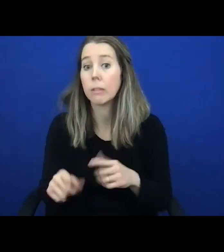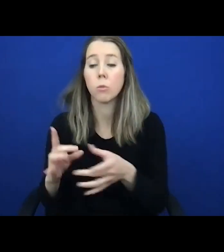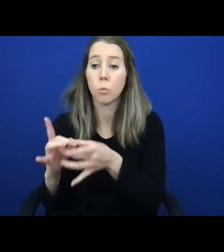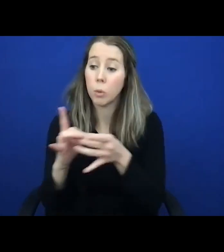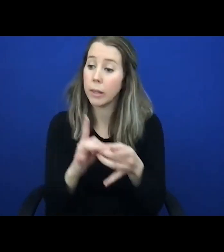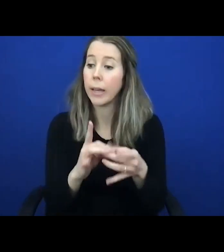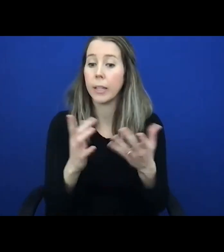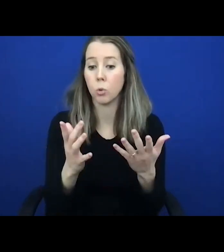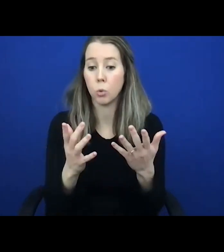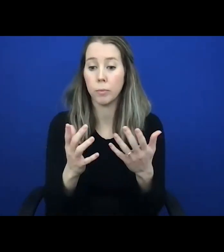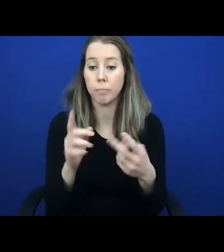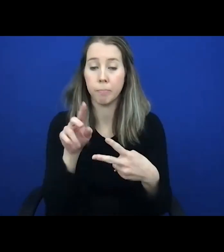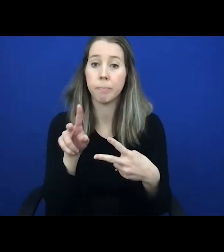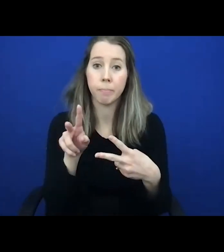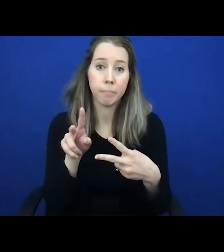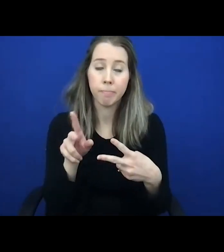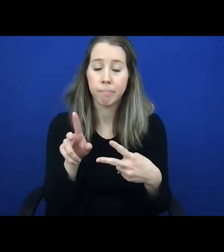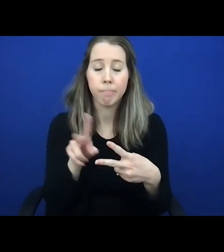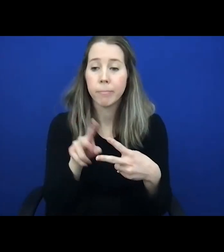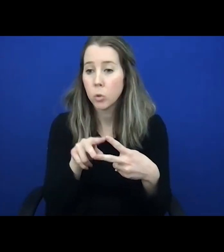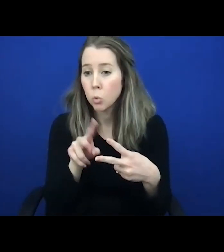of the top two,